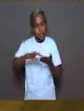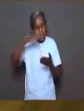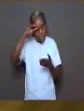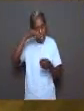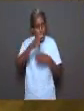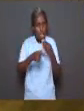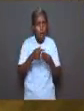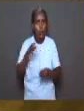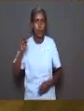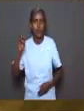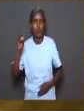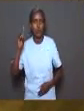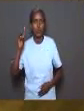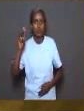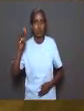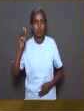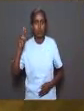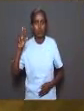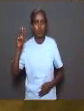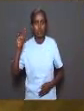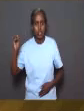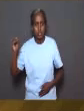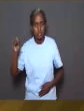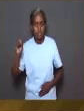learned about modulus,